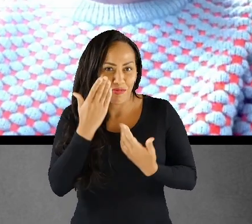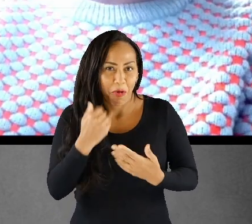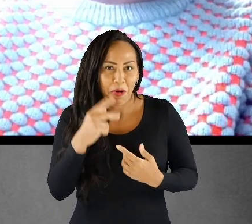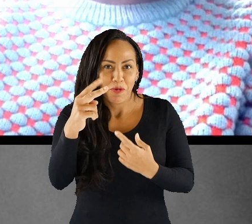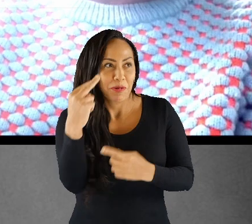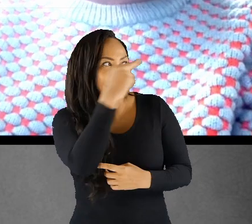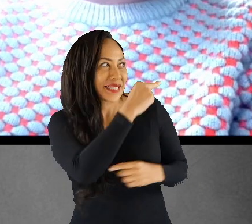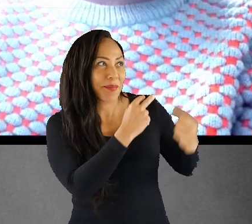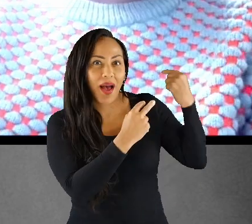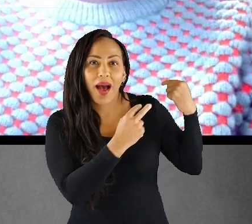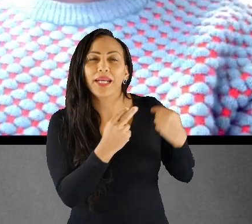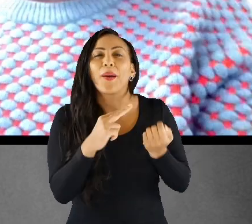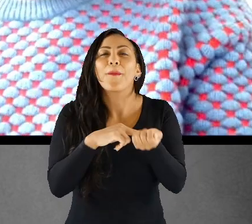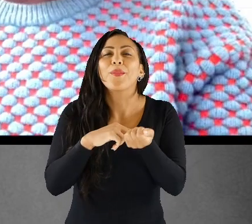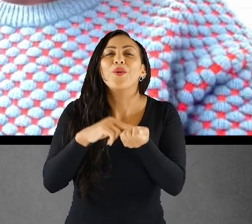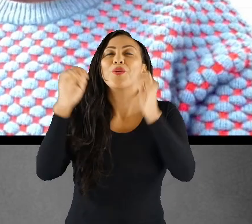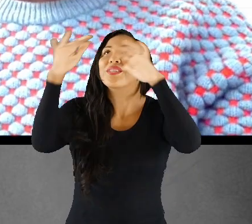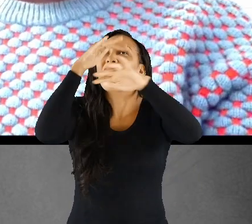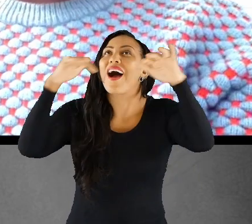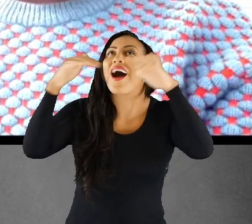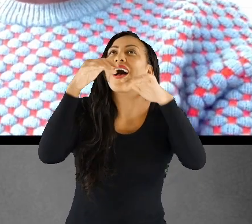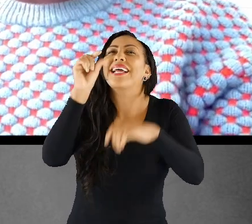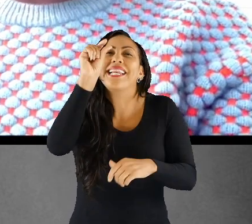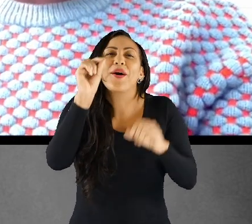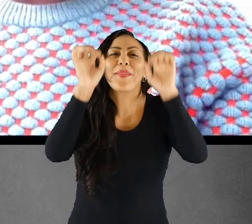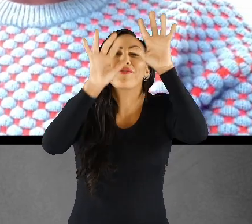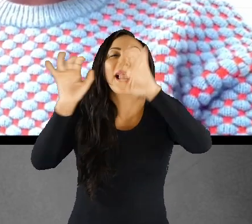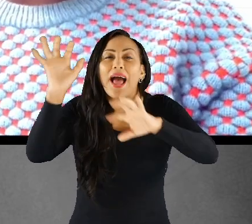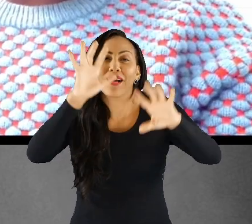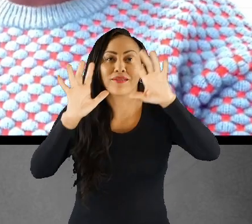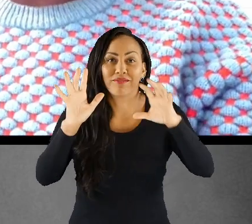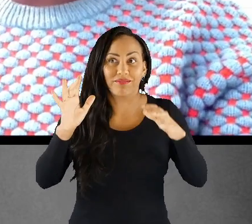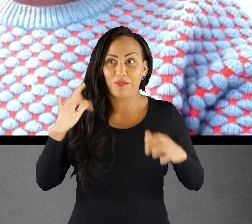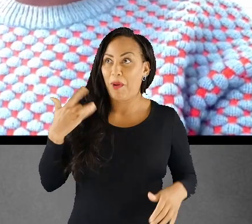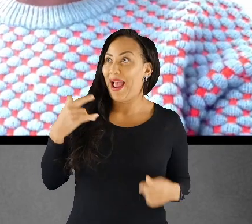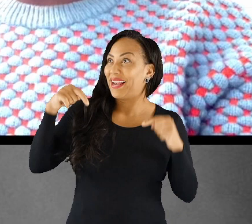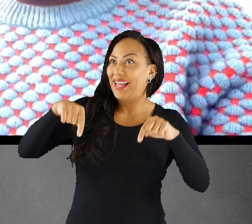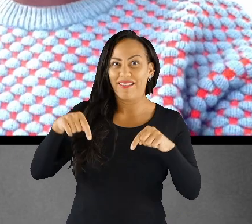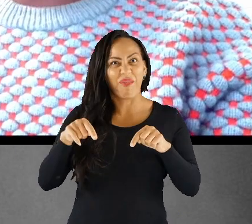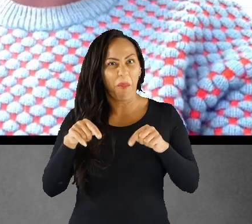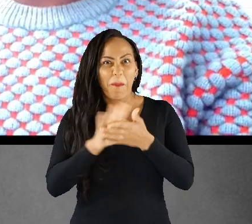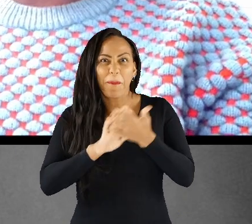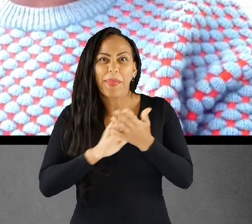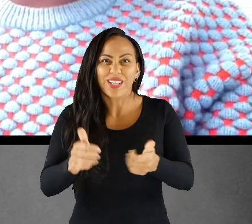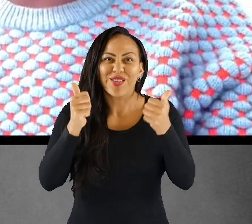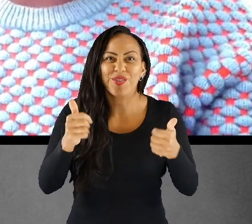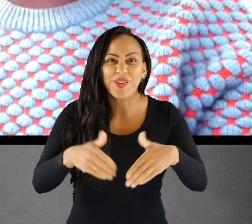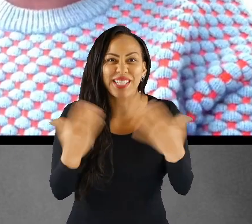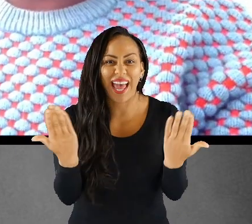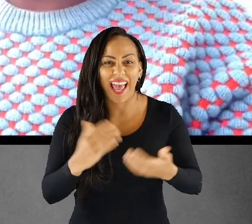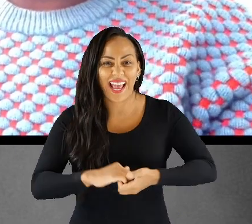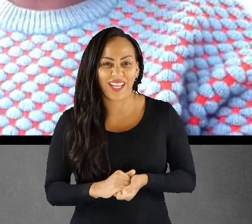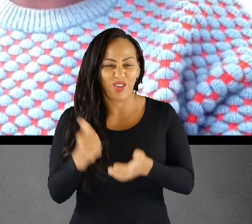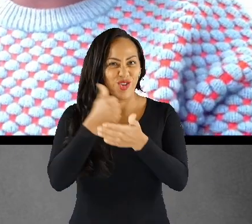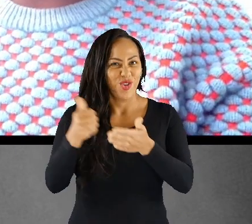me. It's got blue skies, a bit of cloud, but from where I live, this is a good day because it usually just rains. That's